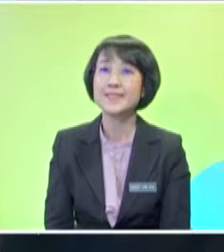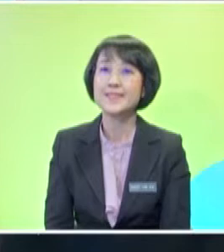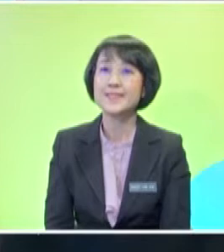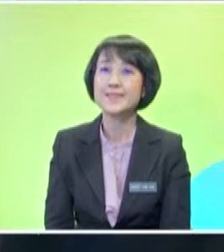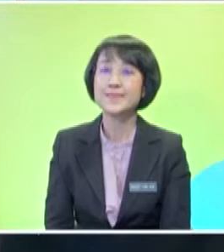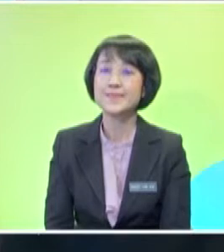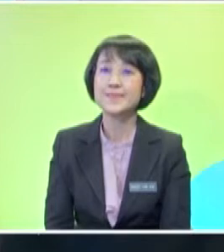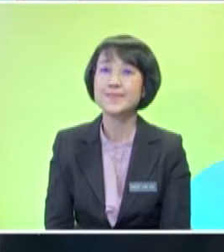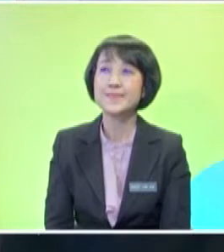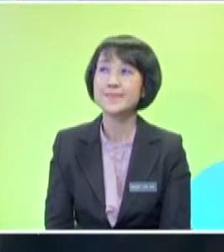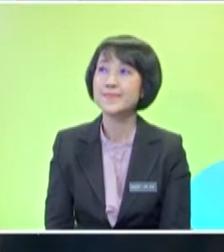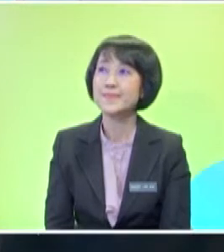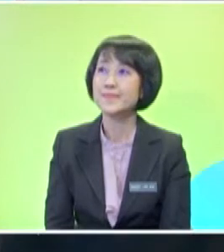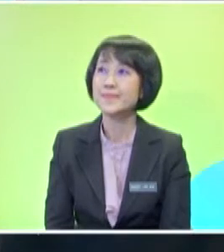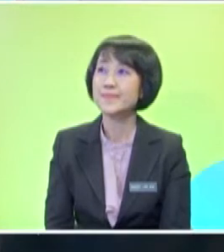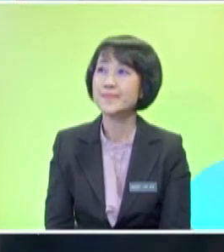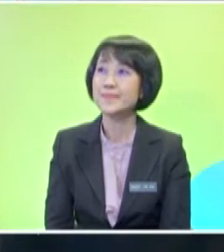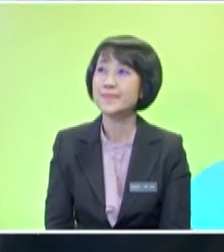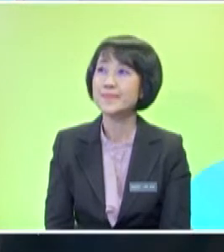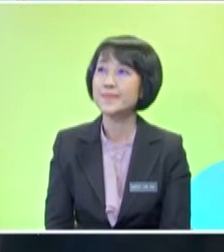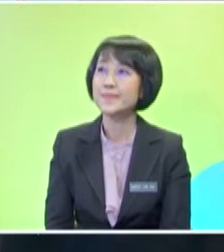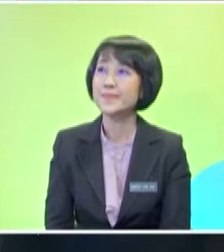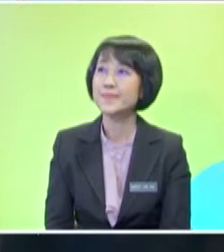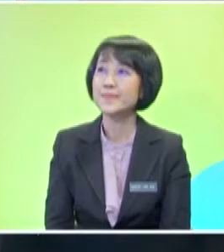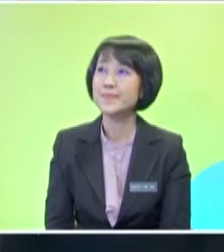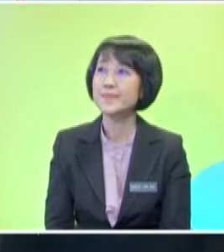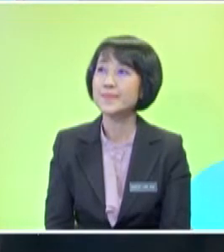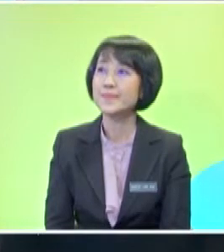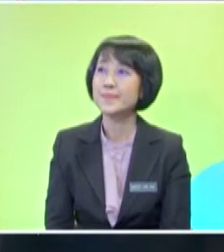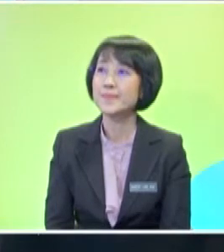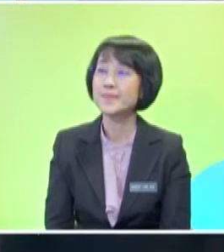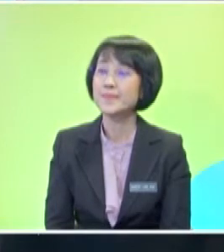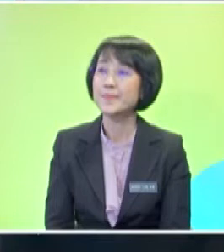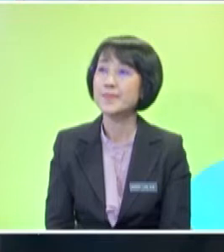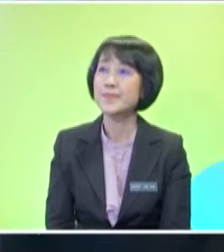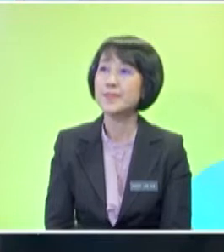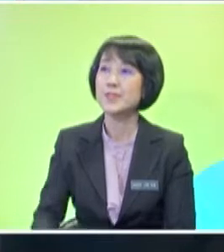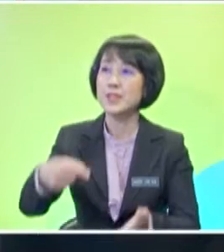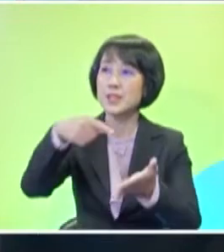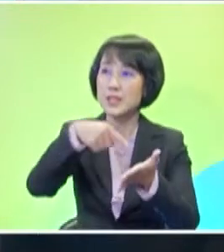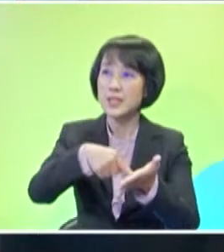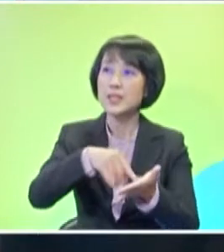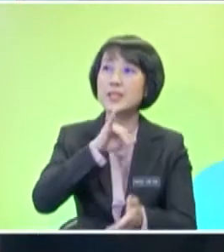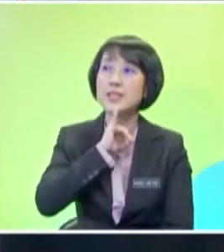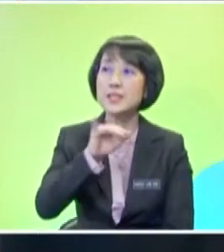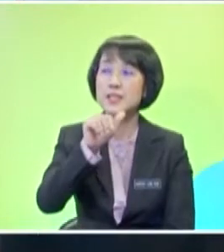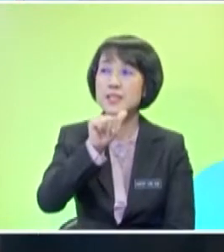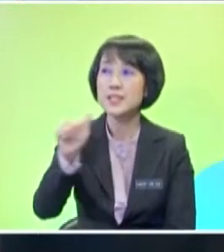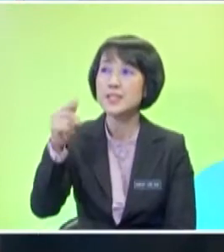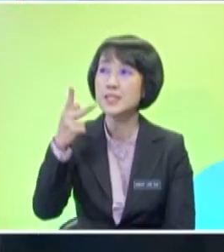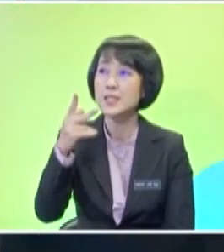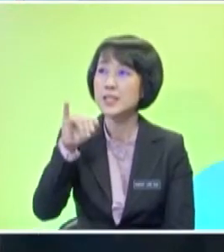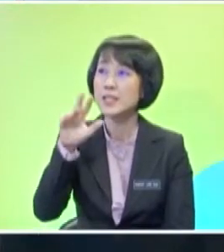job. Okay. So probably I should read all the sentences. So this is a kiwi. It is